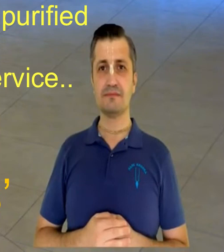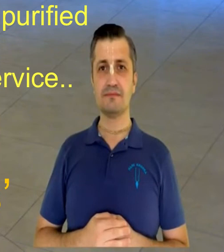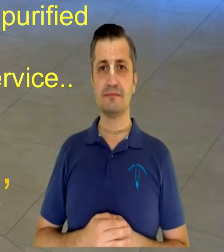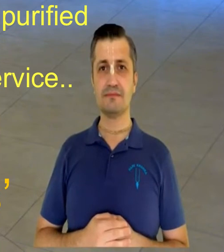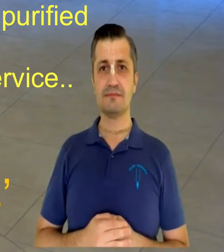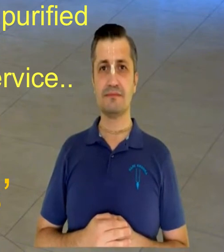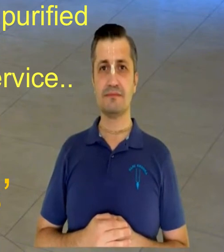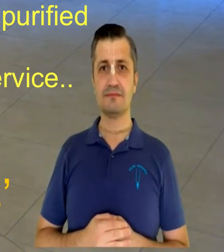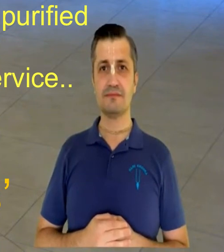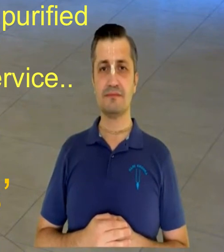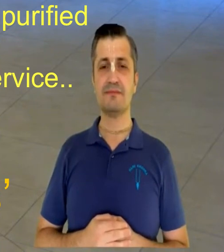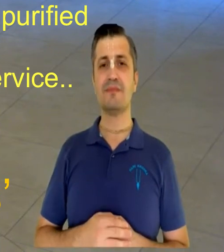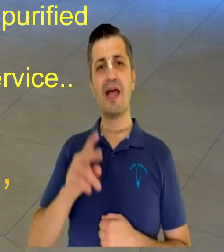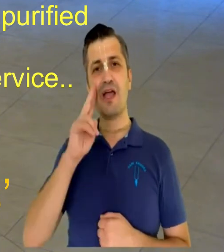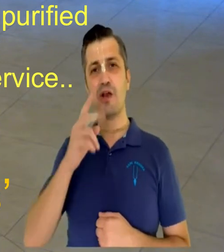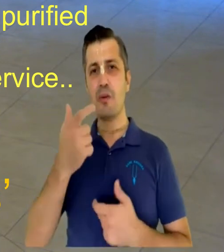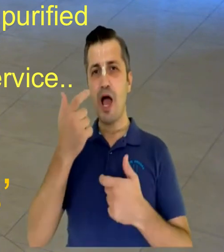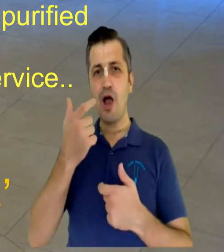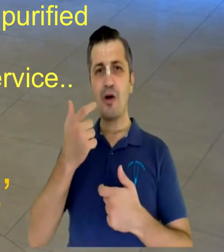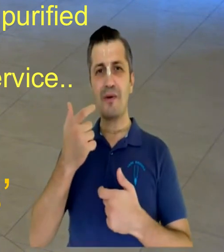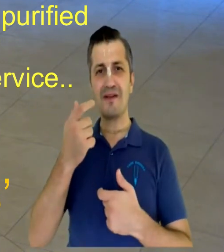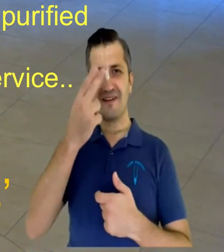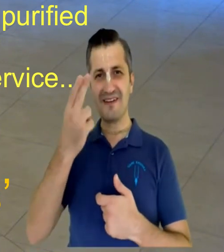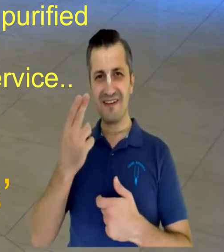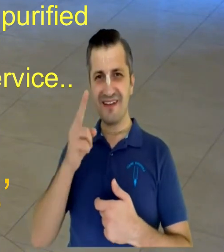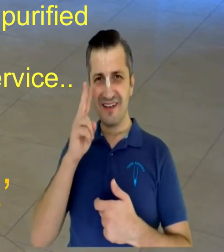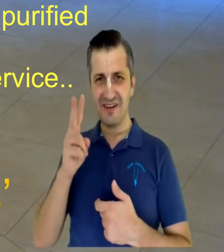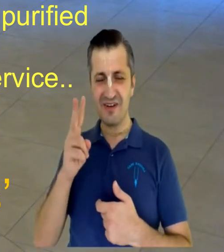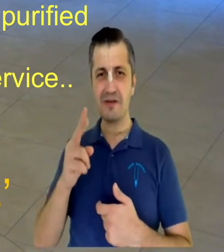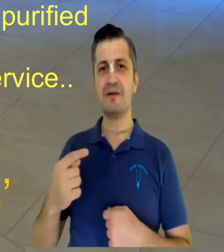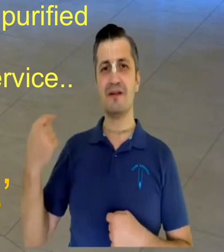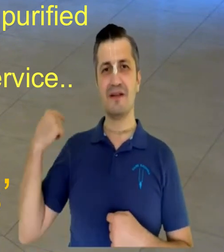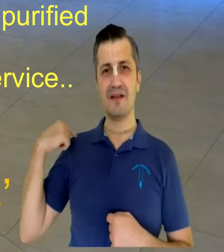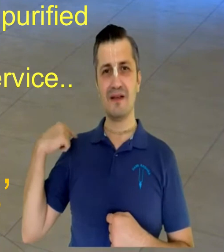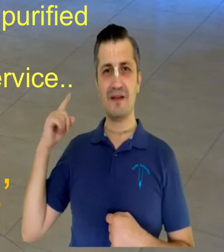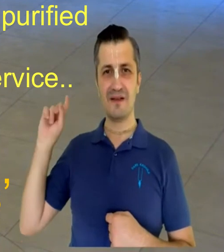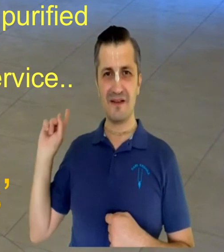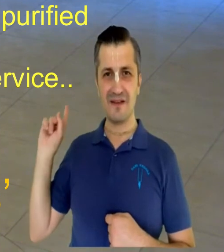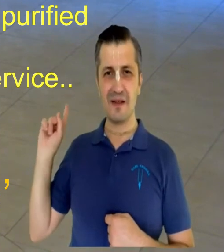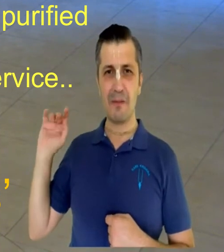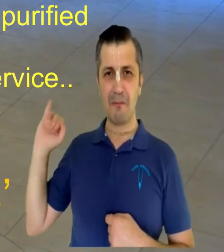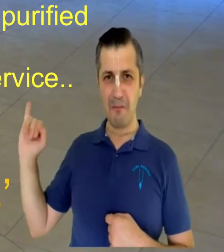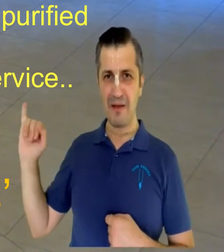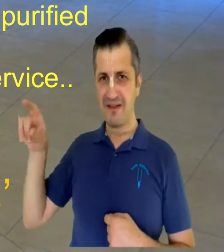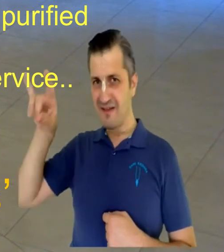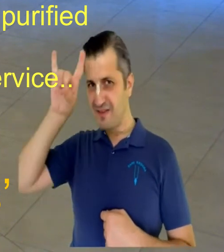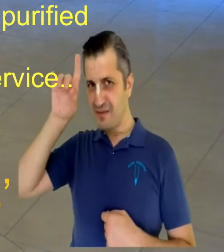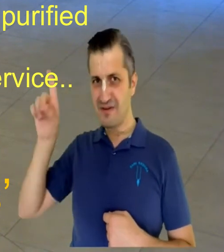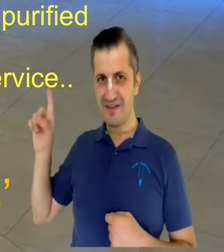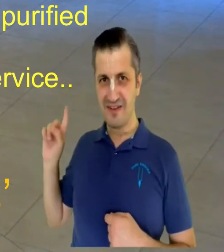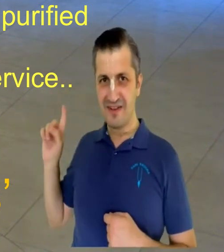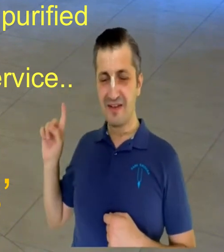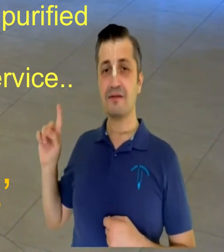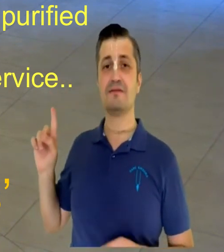good good person and one bad person, but it's kind of described as two dogs even. So